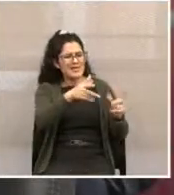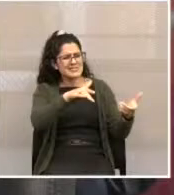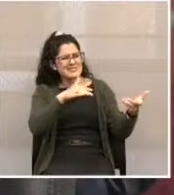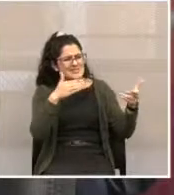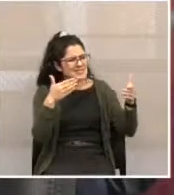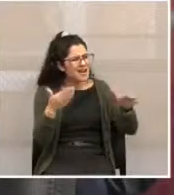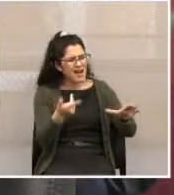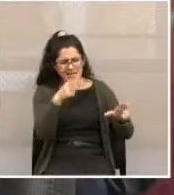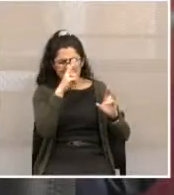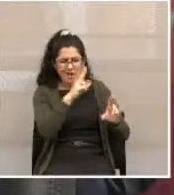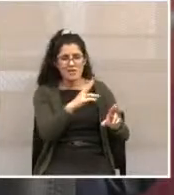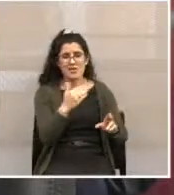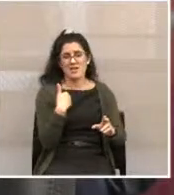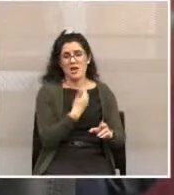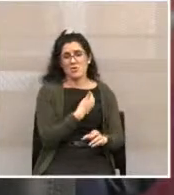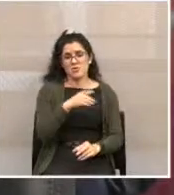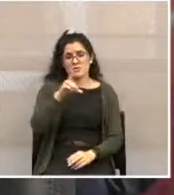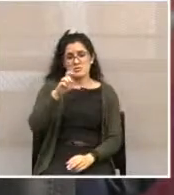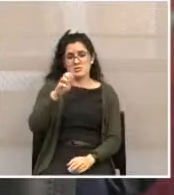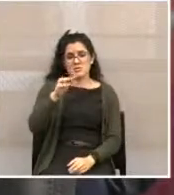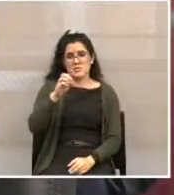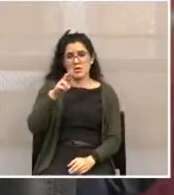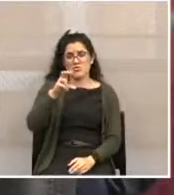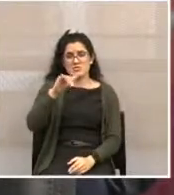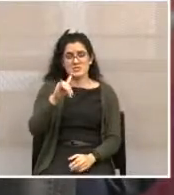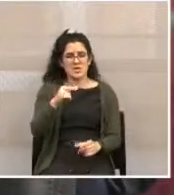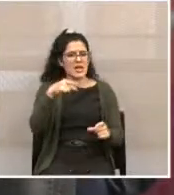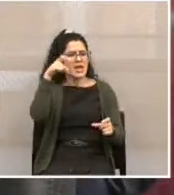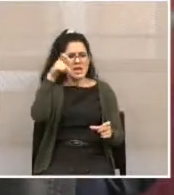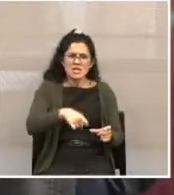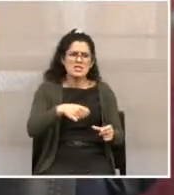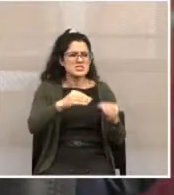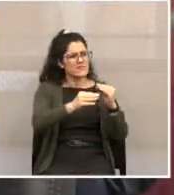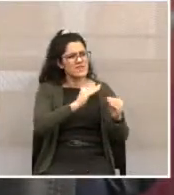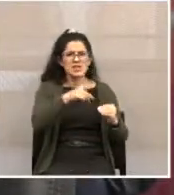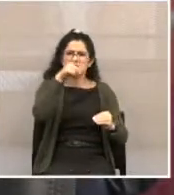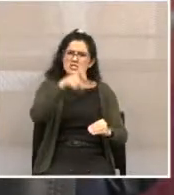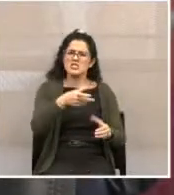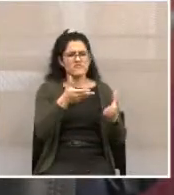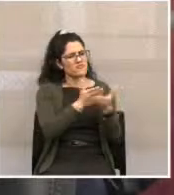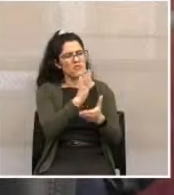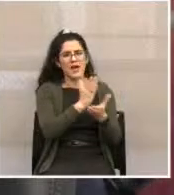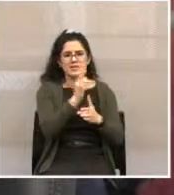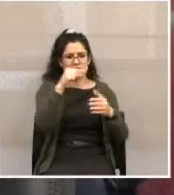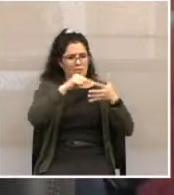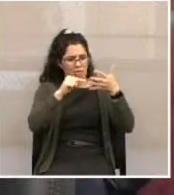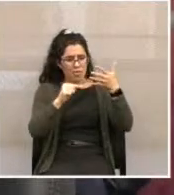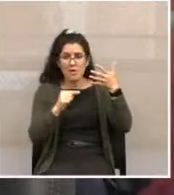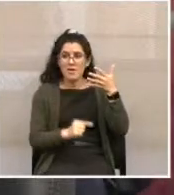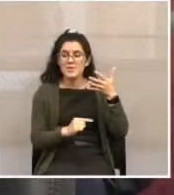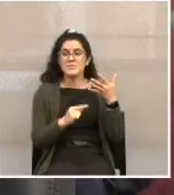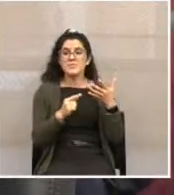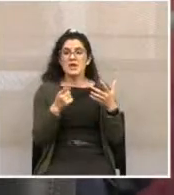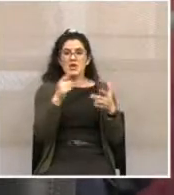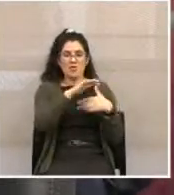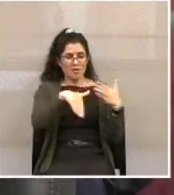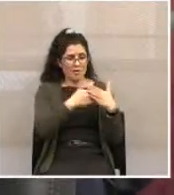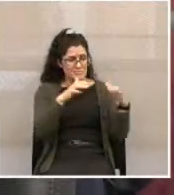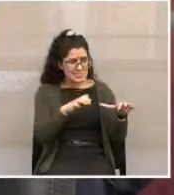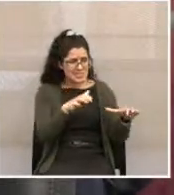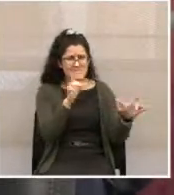and honoring our democracy and demanding accountability from the people who committed horrendous